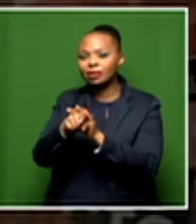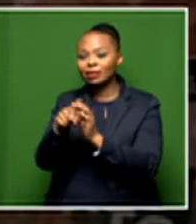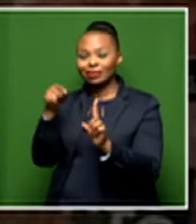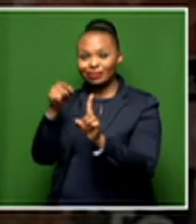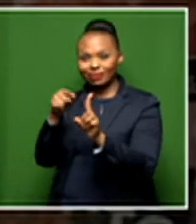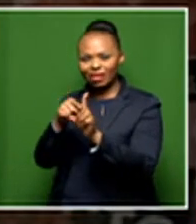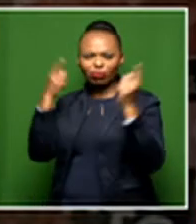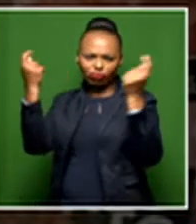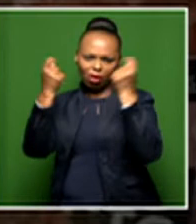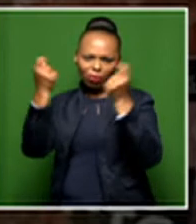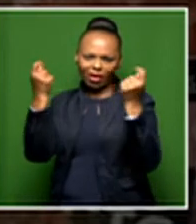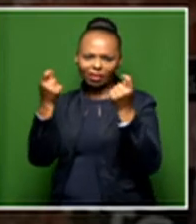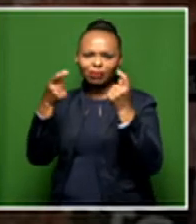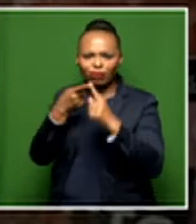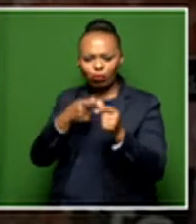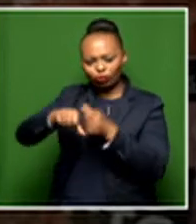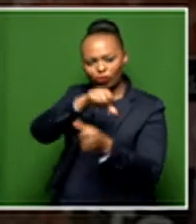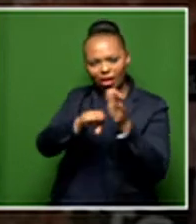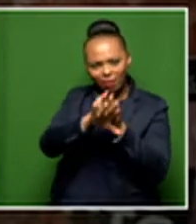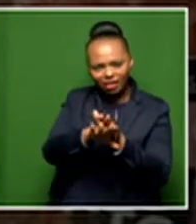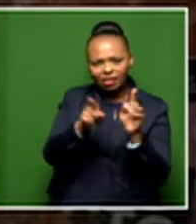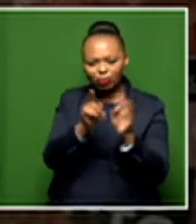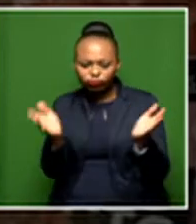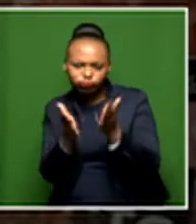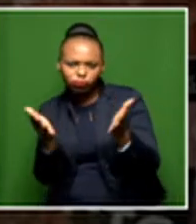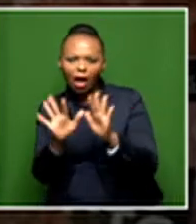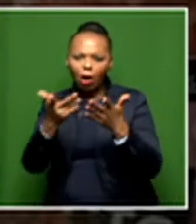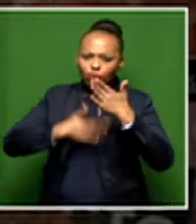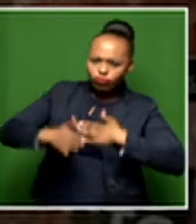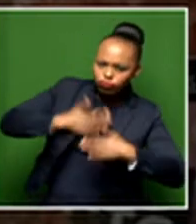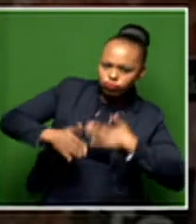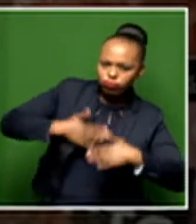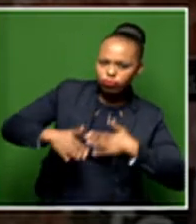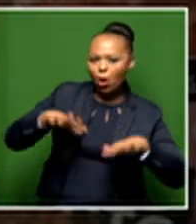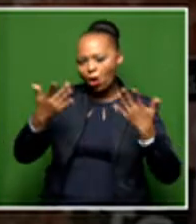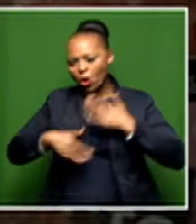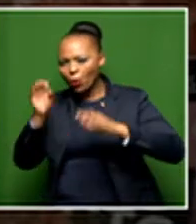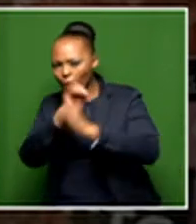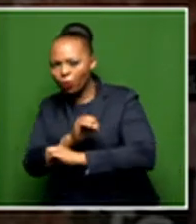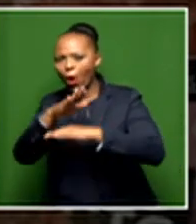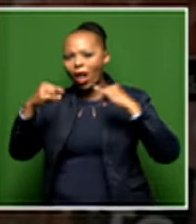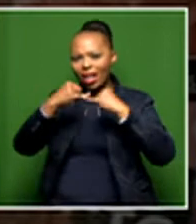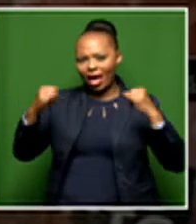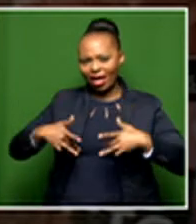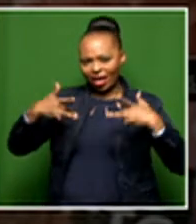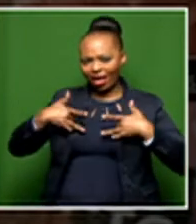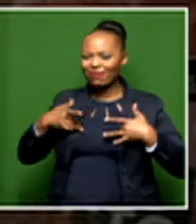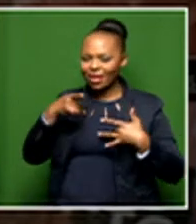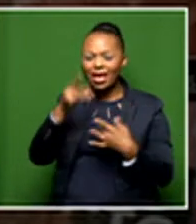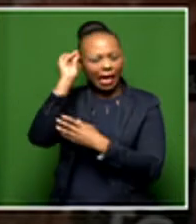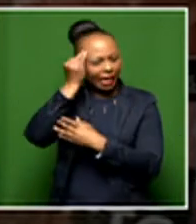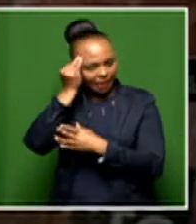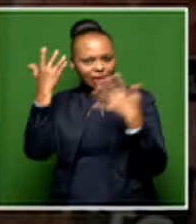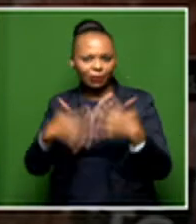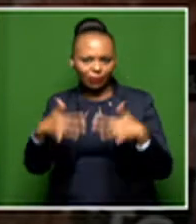she's a celebrity on social media, an influencer, and how she copes or doesn't cope with her online life. So that's very interesting.